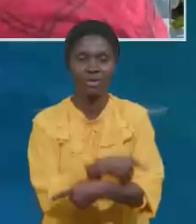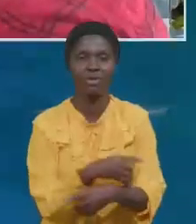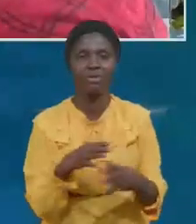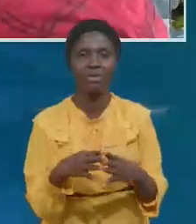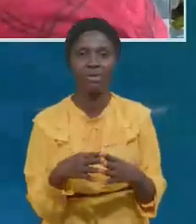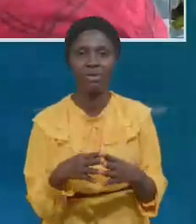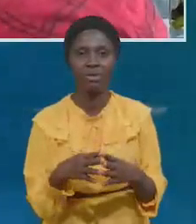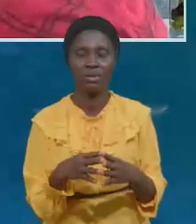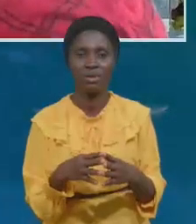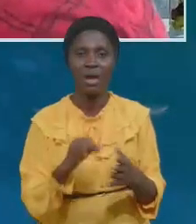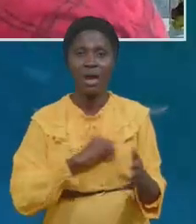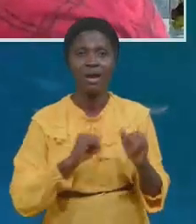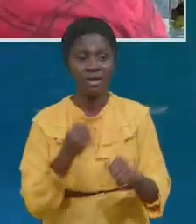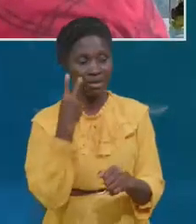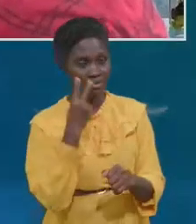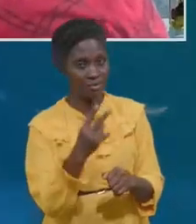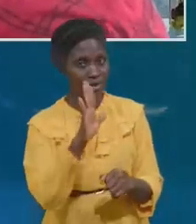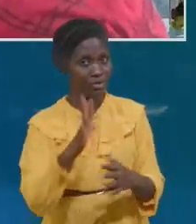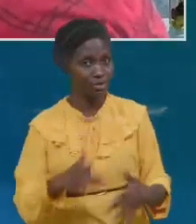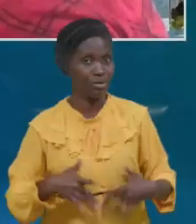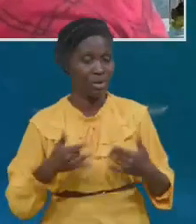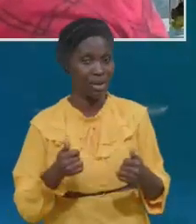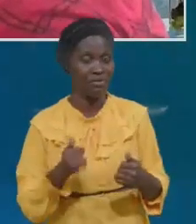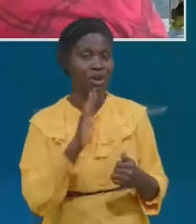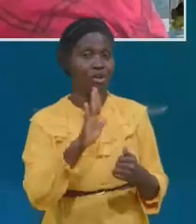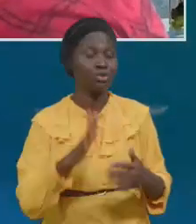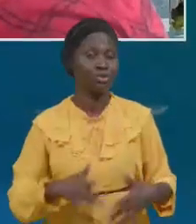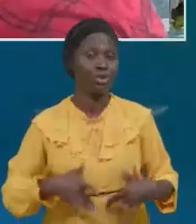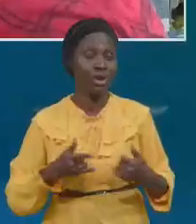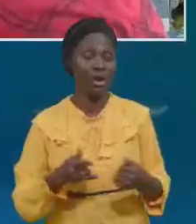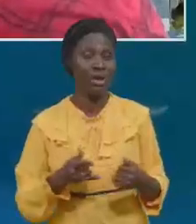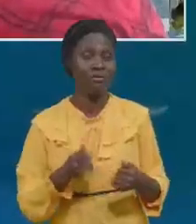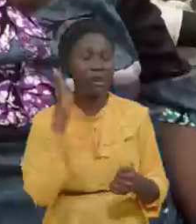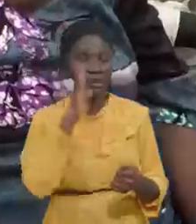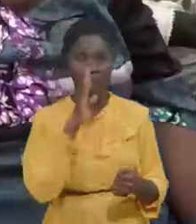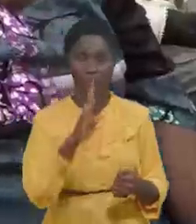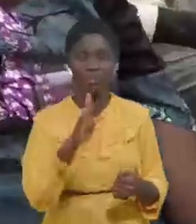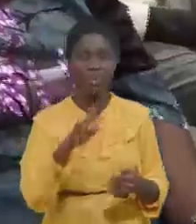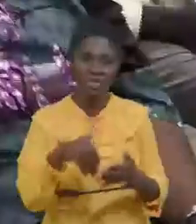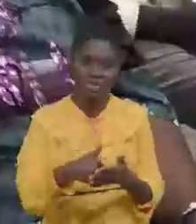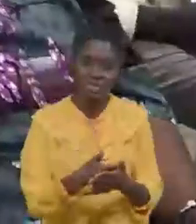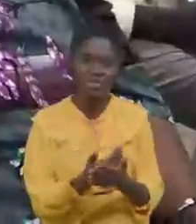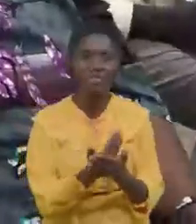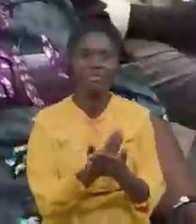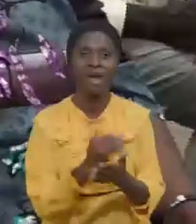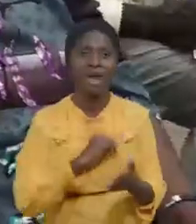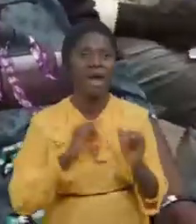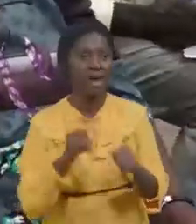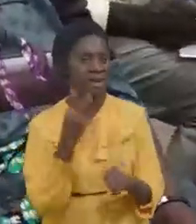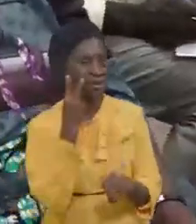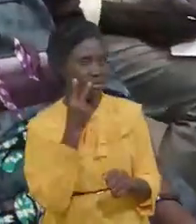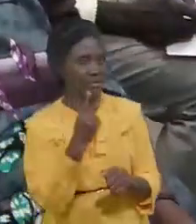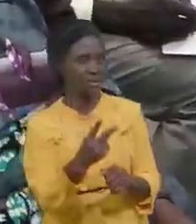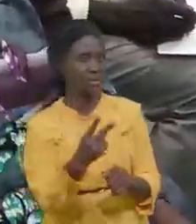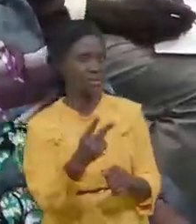I can picture your life. Your life will be brand new life. I can picture